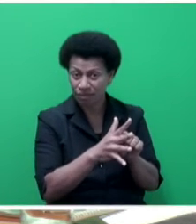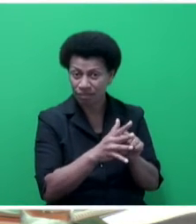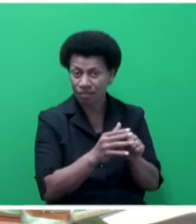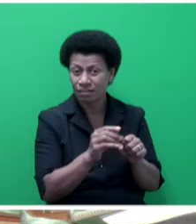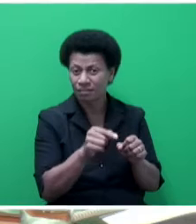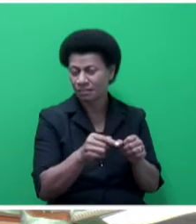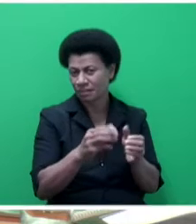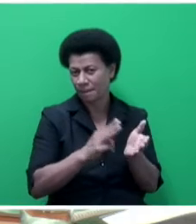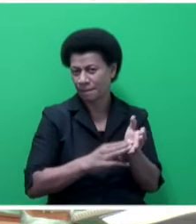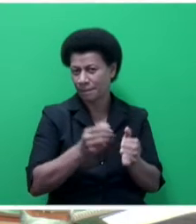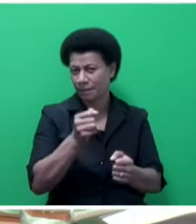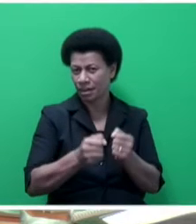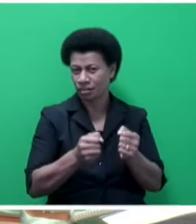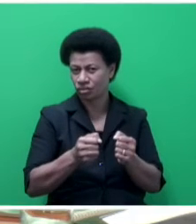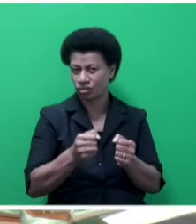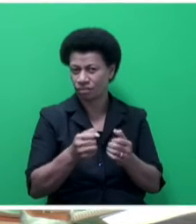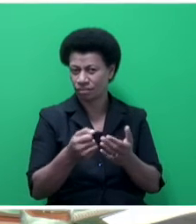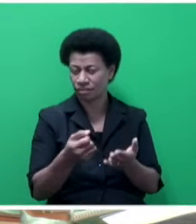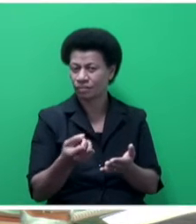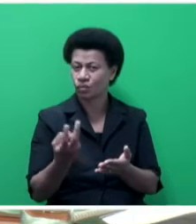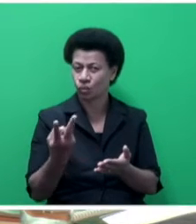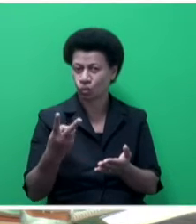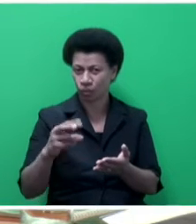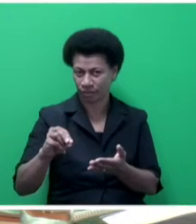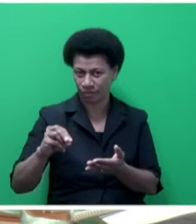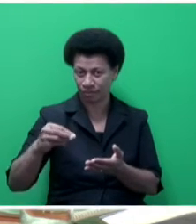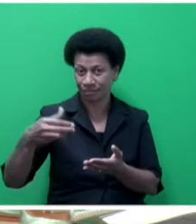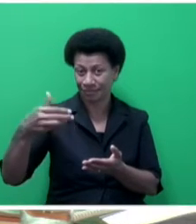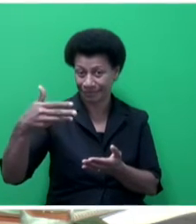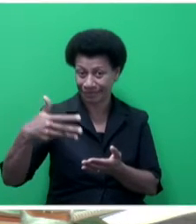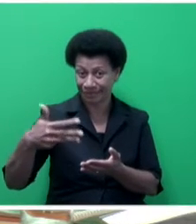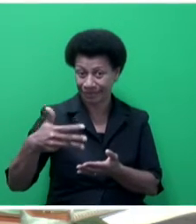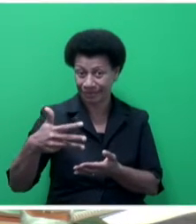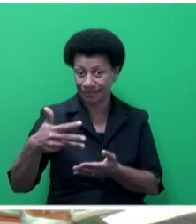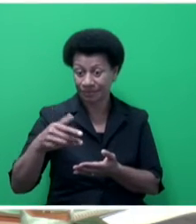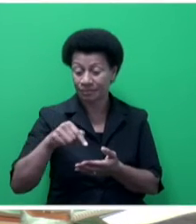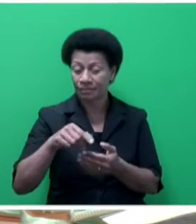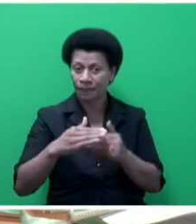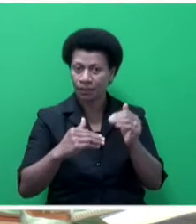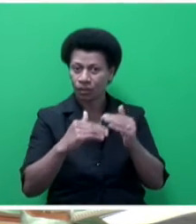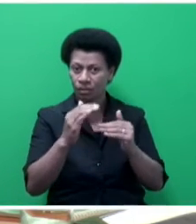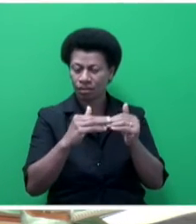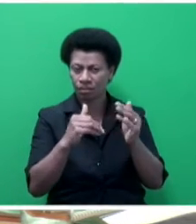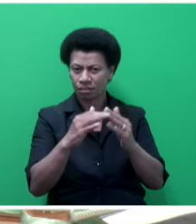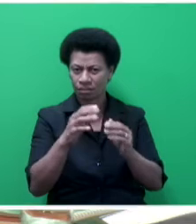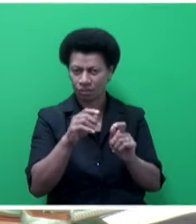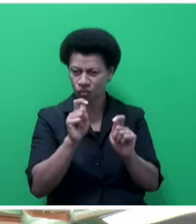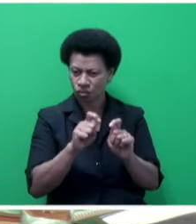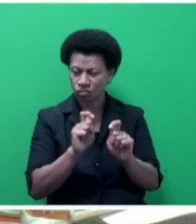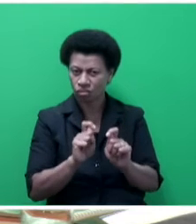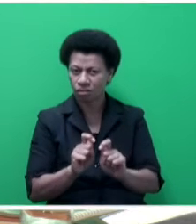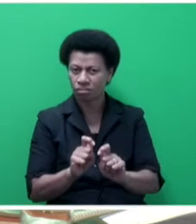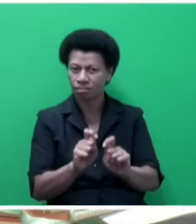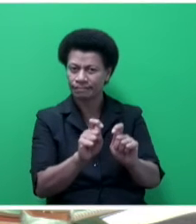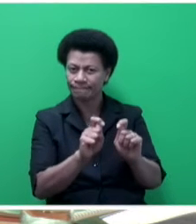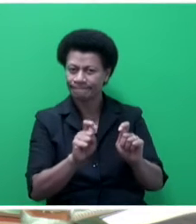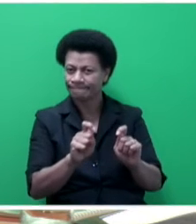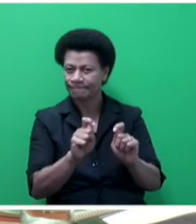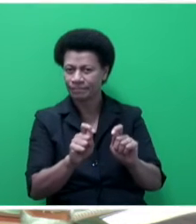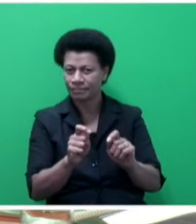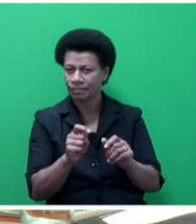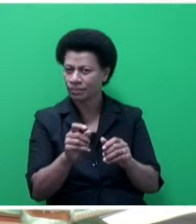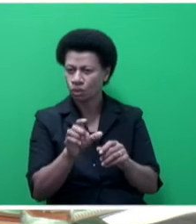March 2020, investor confidence and investment in the building and construction industry did not